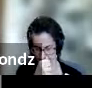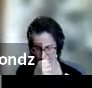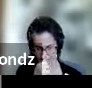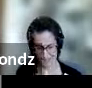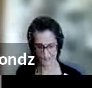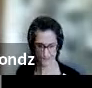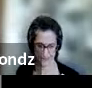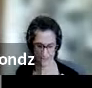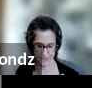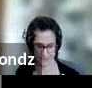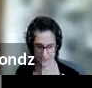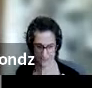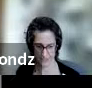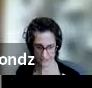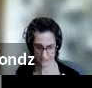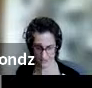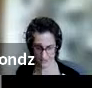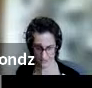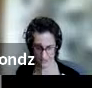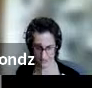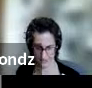helpful.